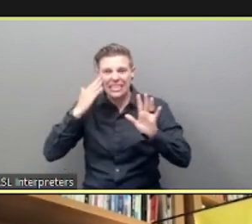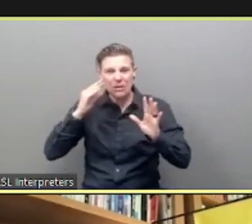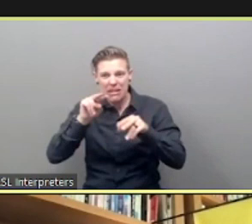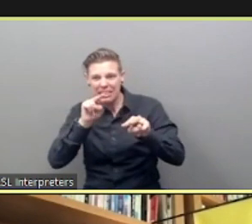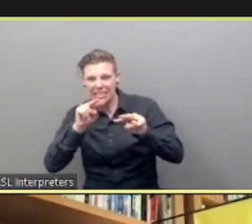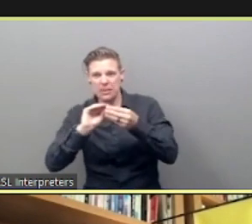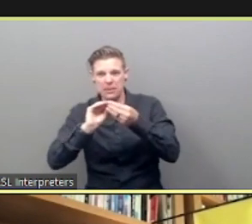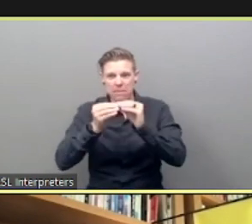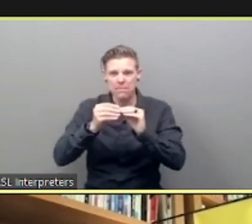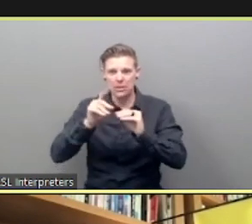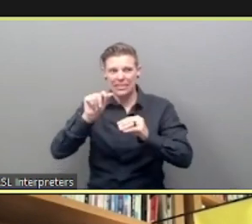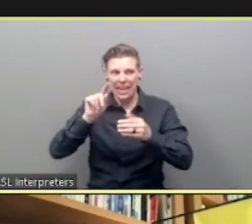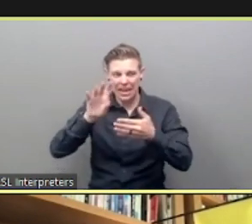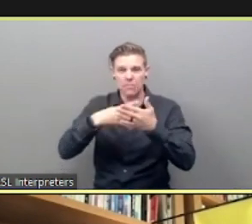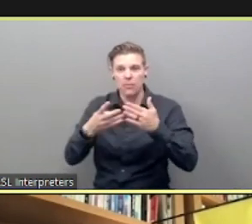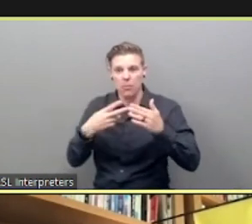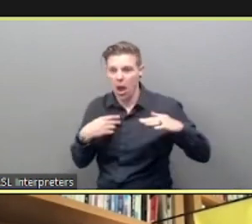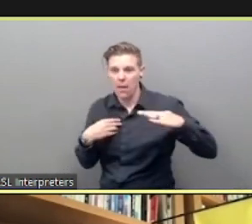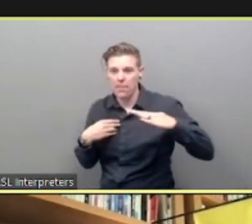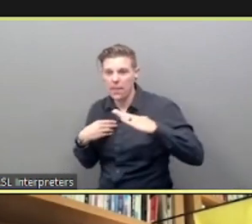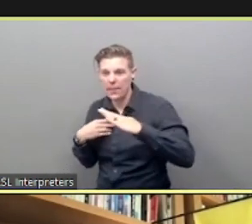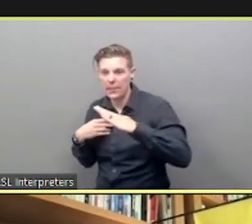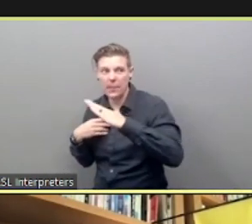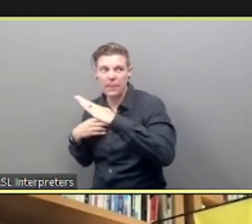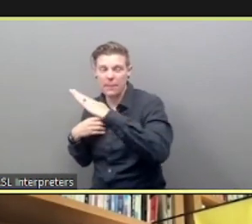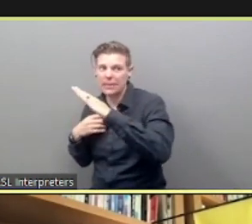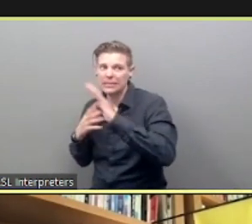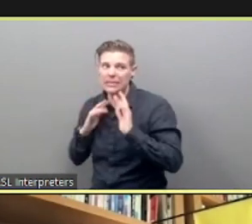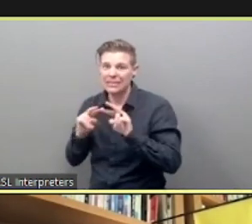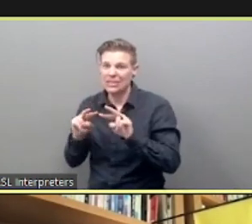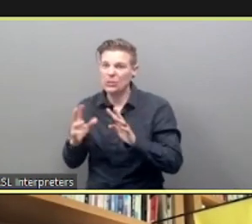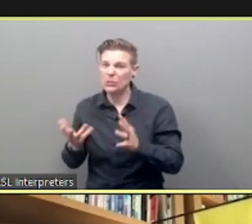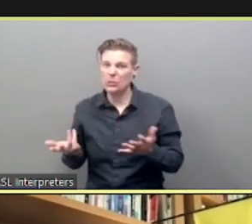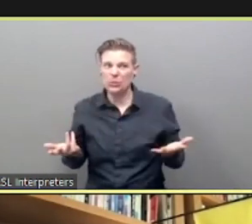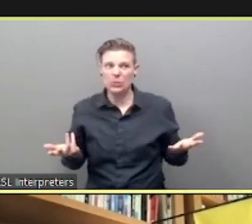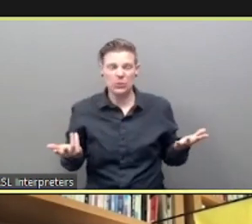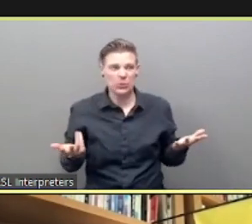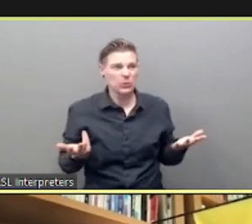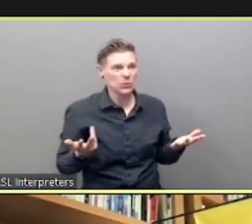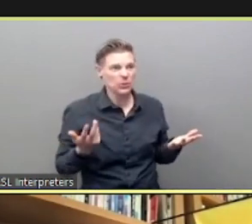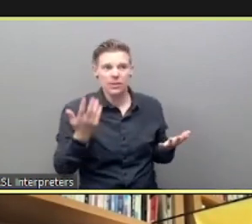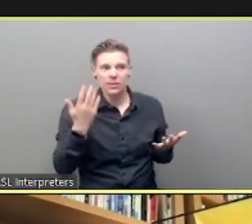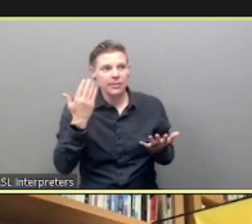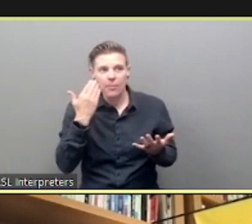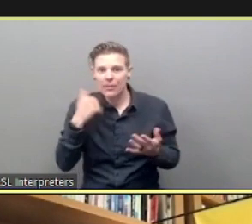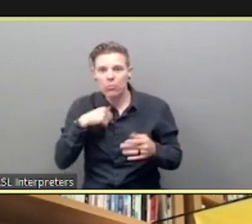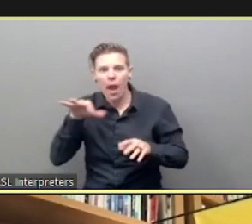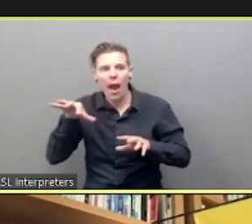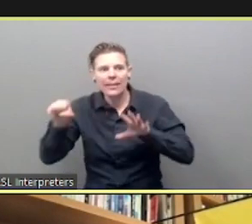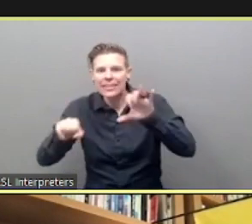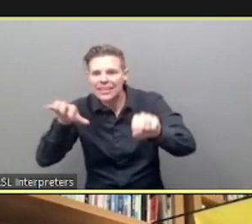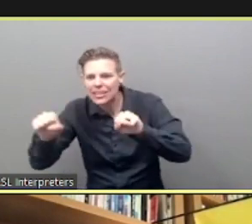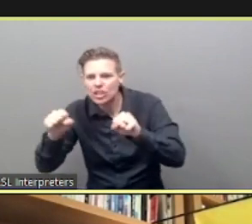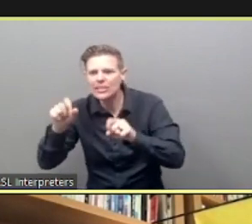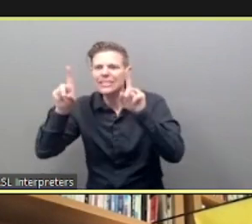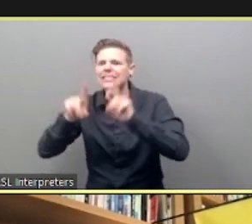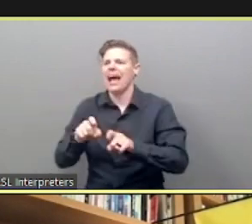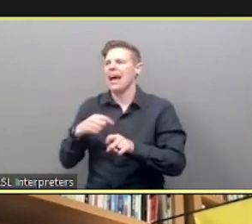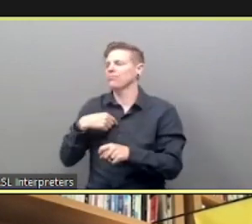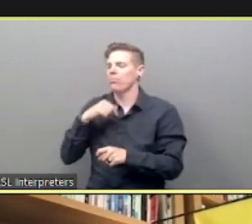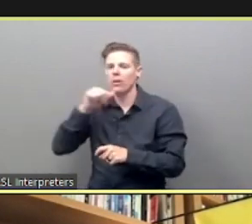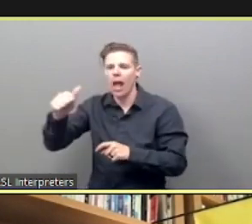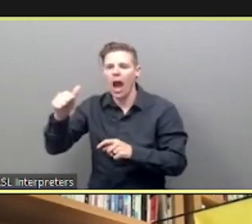above 7.5, the chances are very good that you're missing cases. People aren't getting tested. And so we do want to call